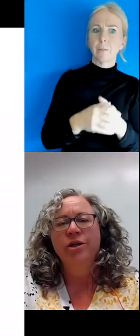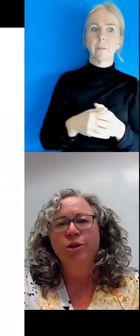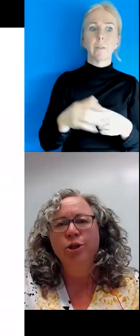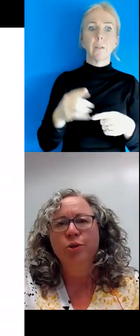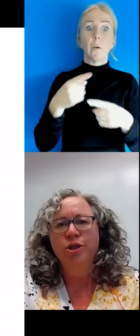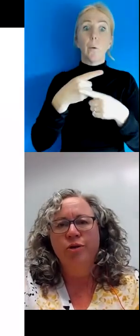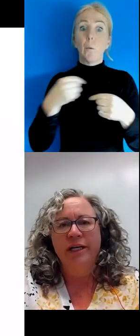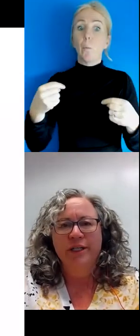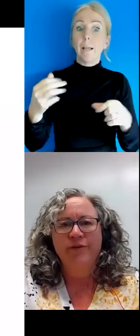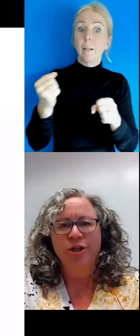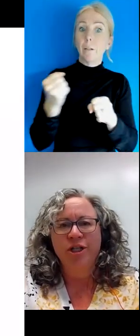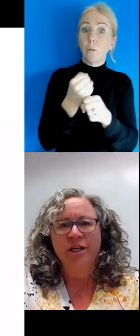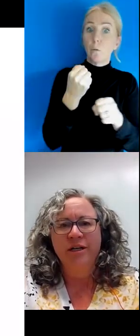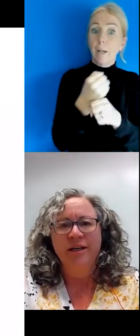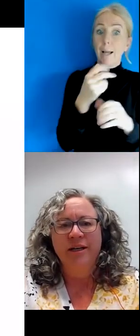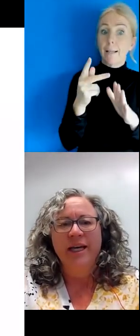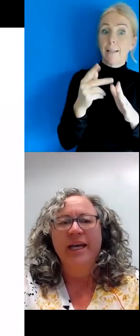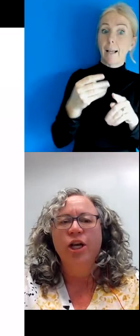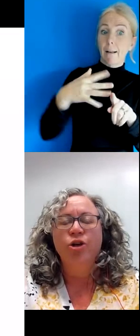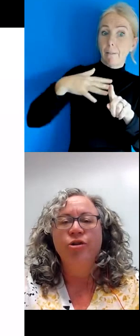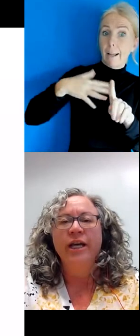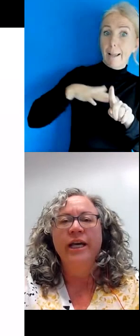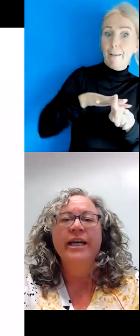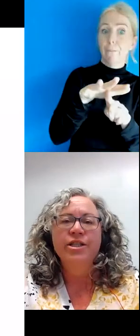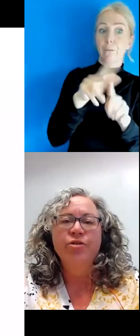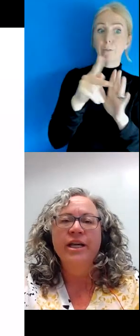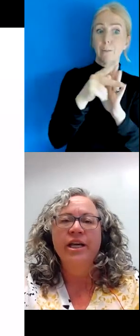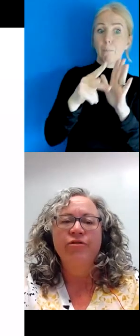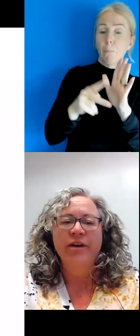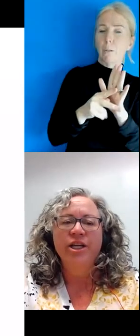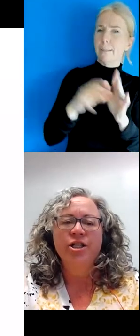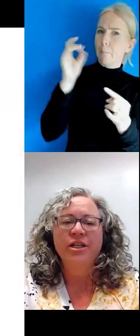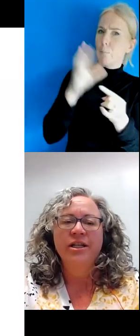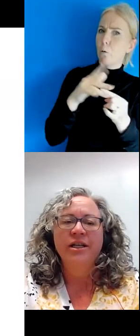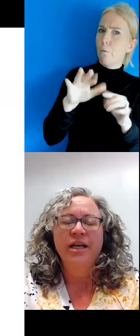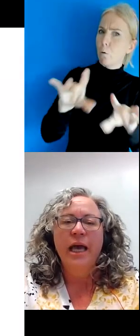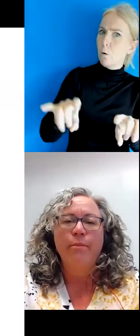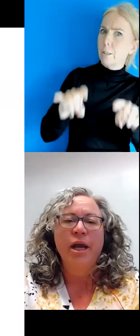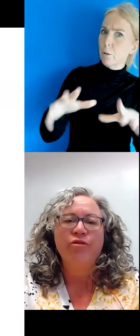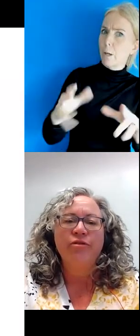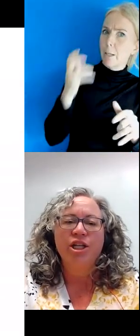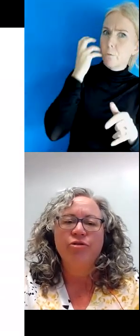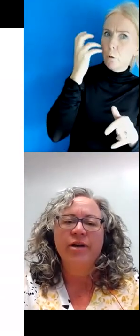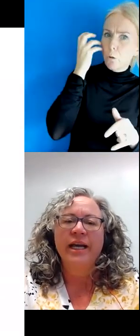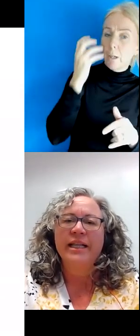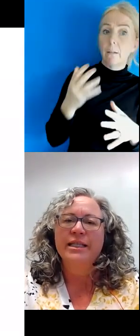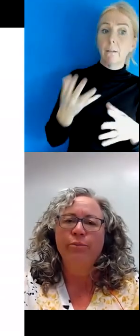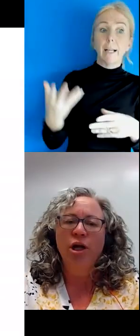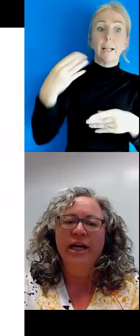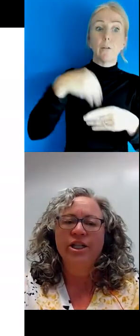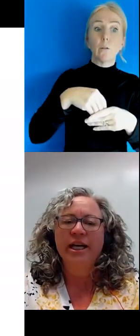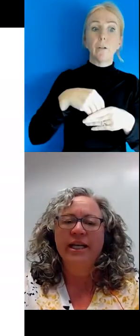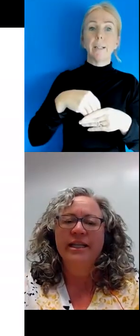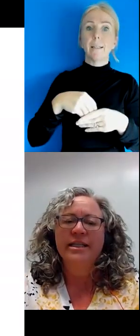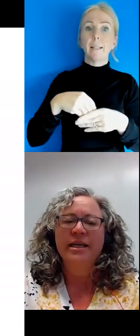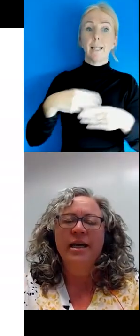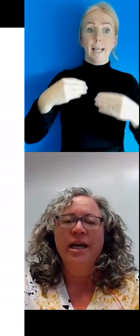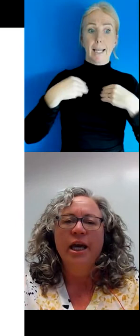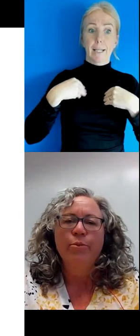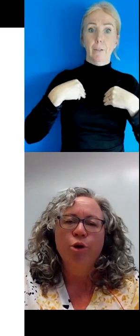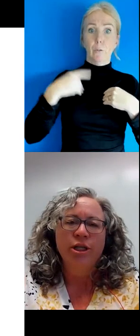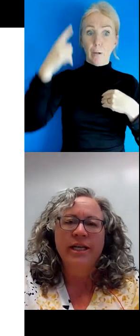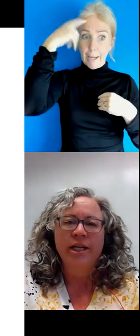areas critical to Australia's future, including industry innovation, manufacturing and supply